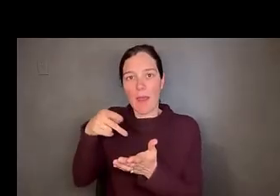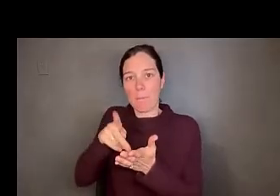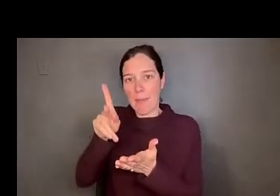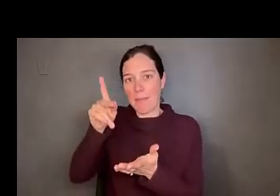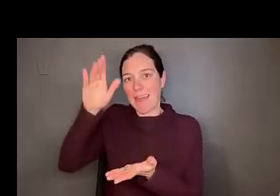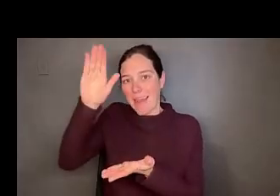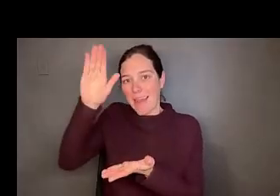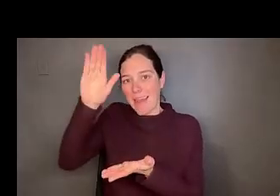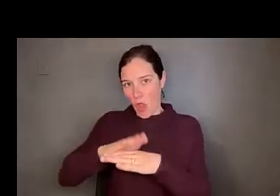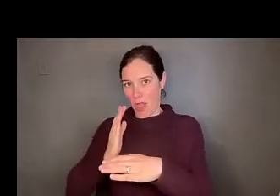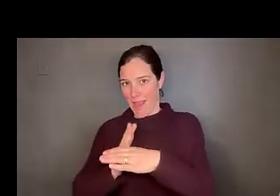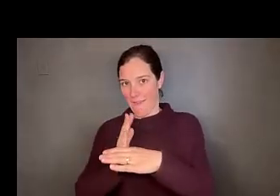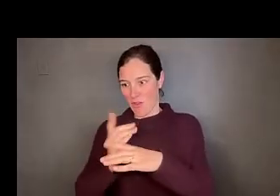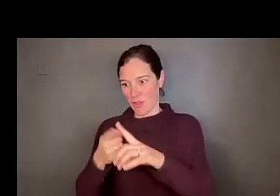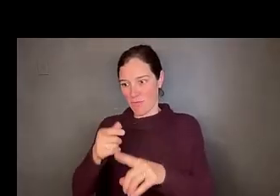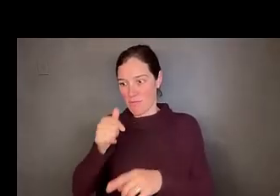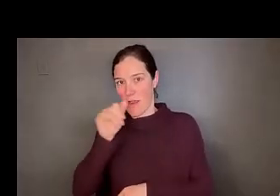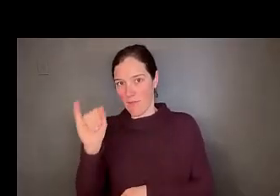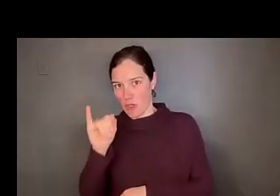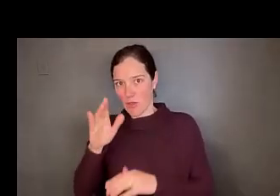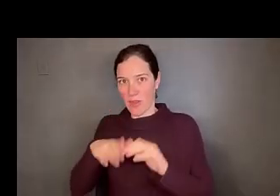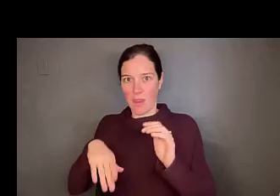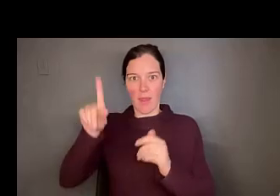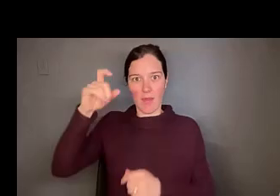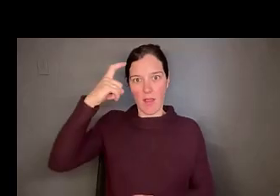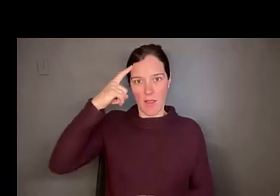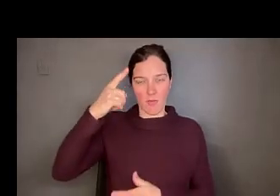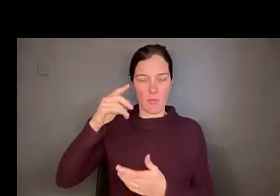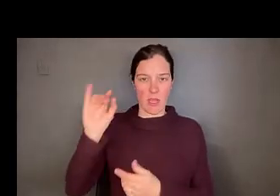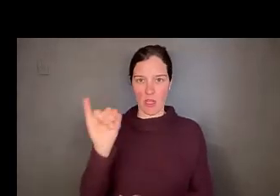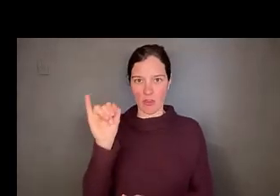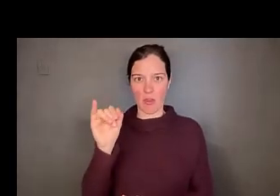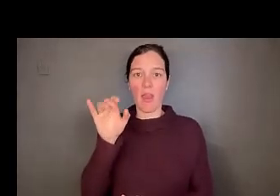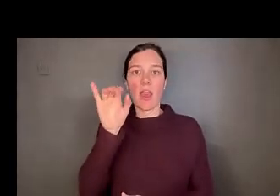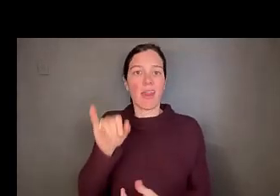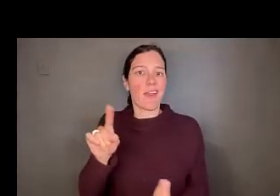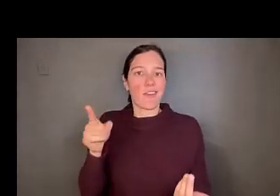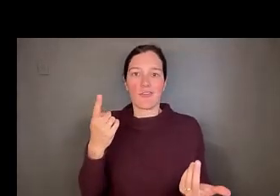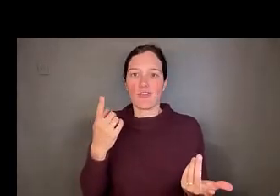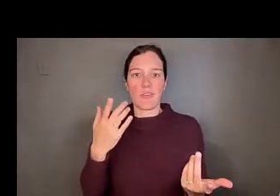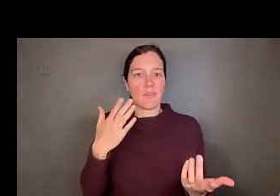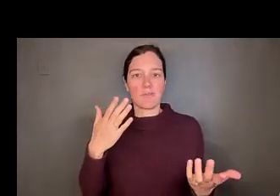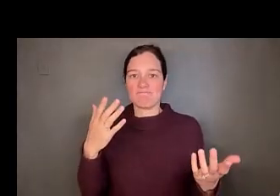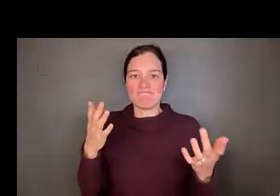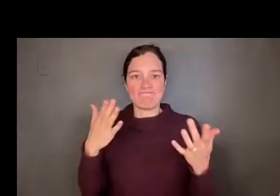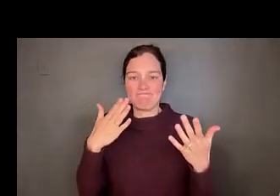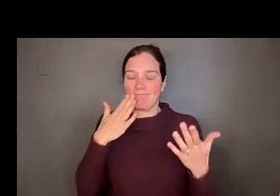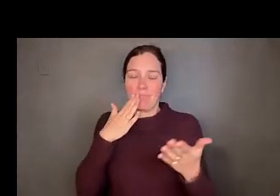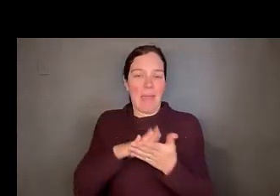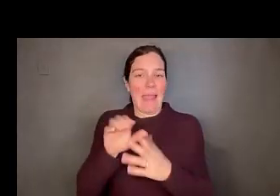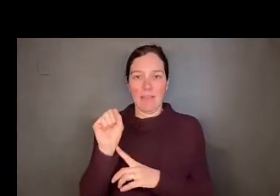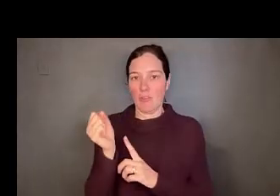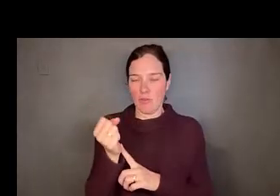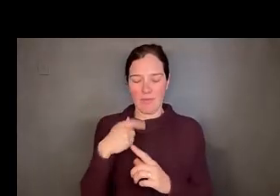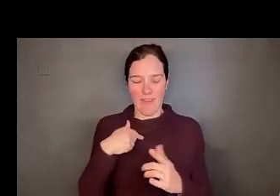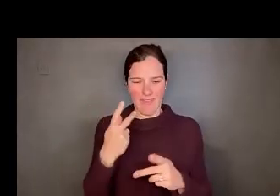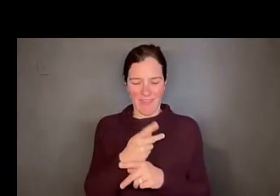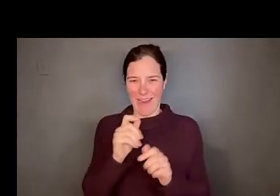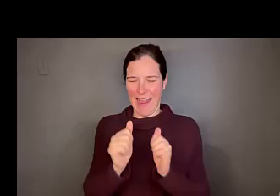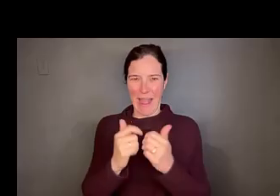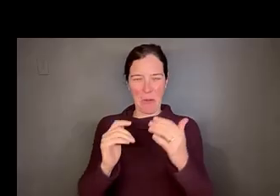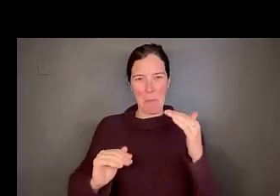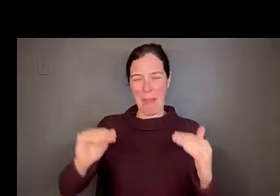average from my commercial payers than I do from Medicaid or Medicare, and that's just a bad recipe. And so we have to figure out a way how to